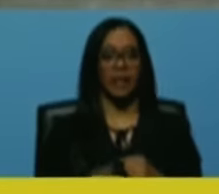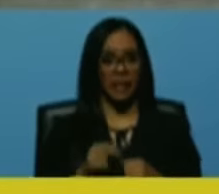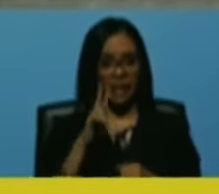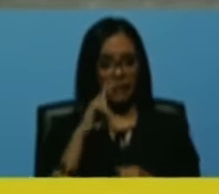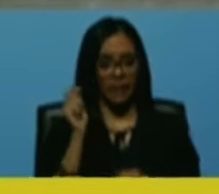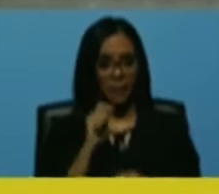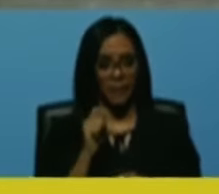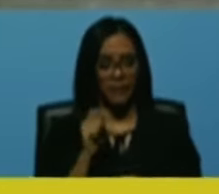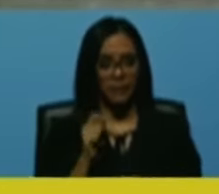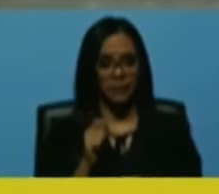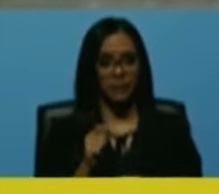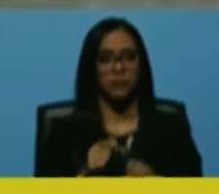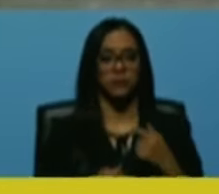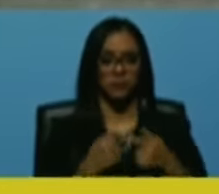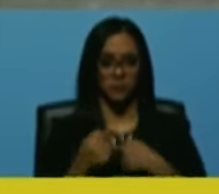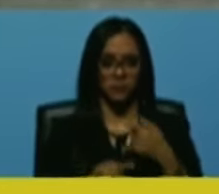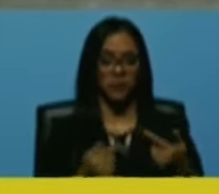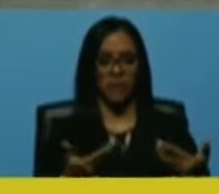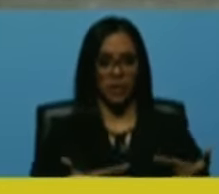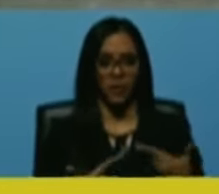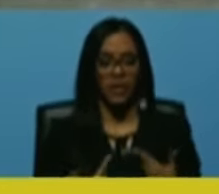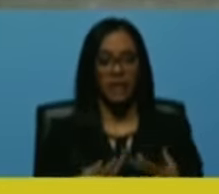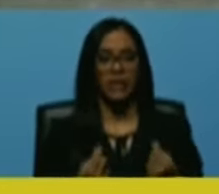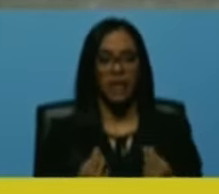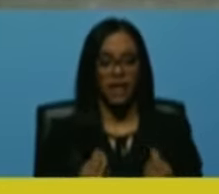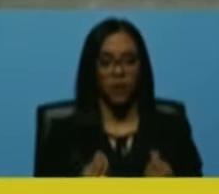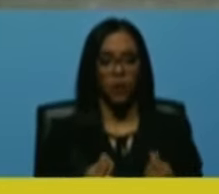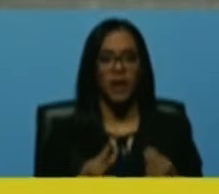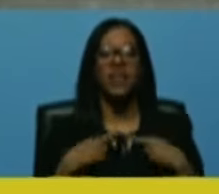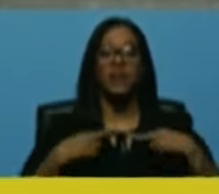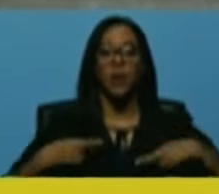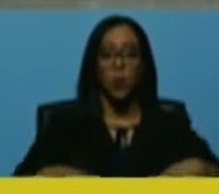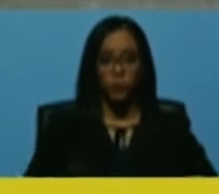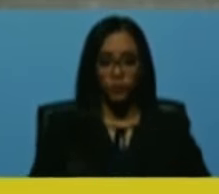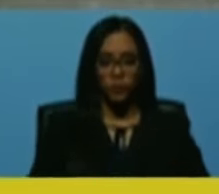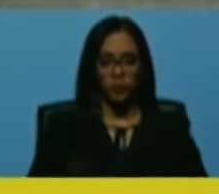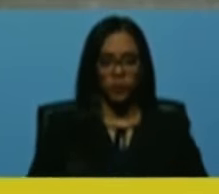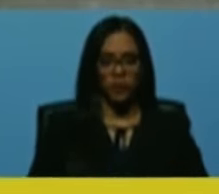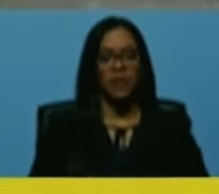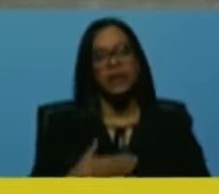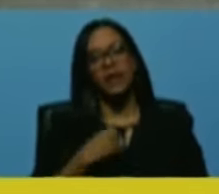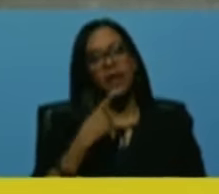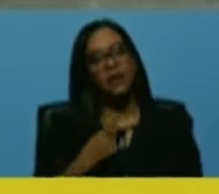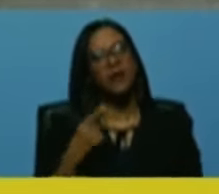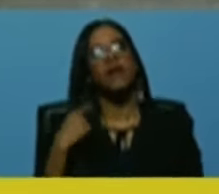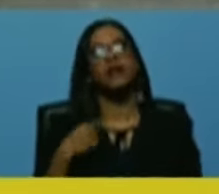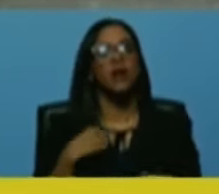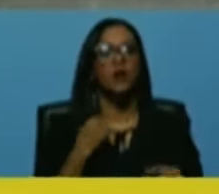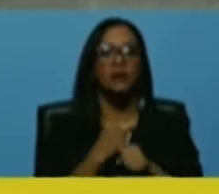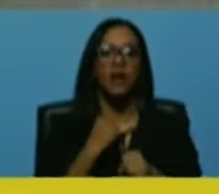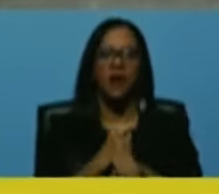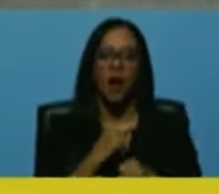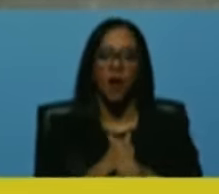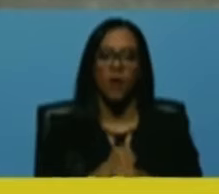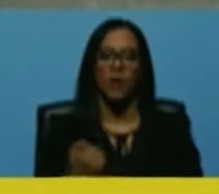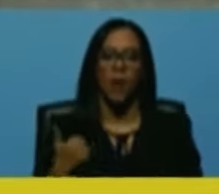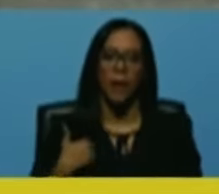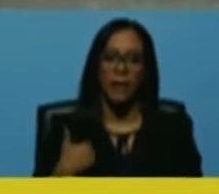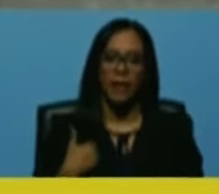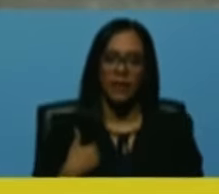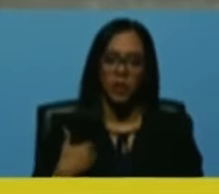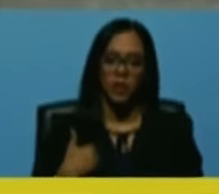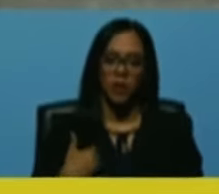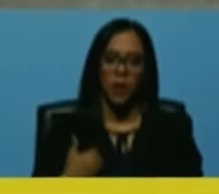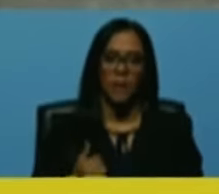And every 3 months, the funds will be arriving to you. That is to say that they will have a very